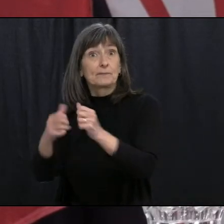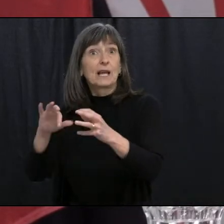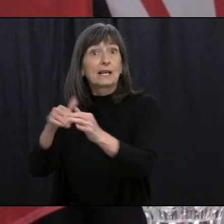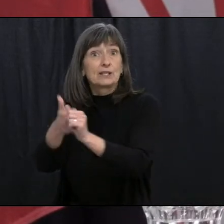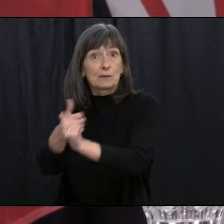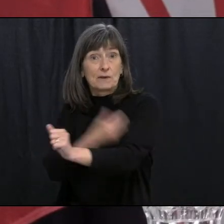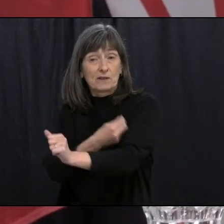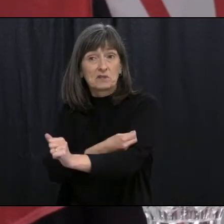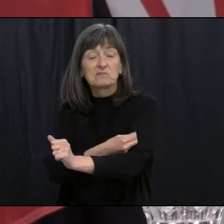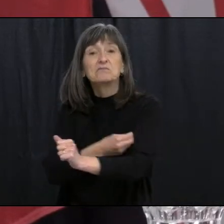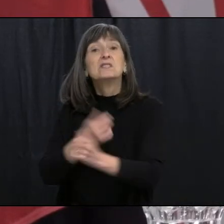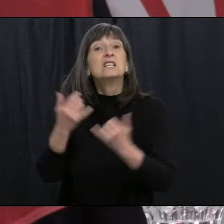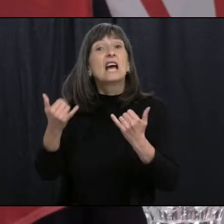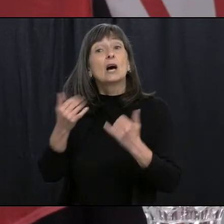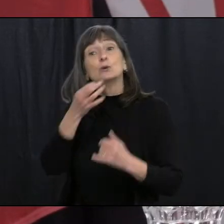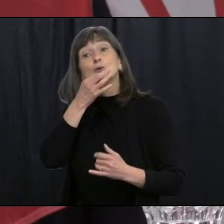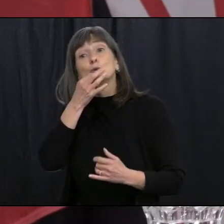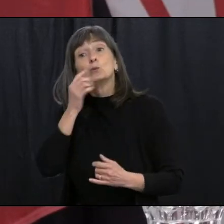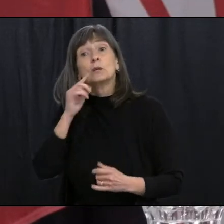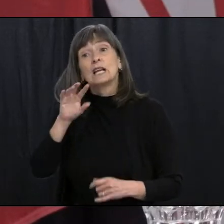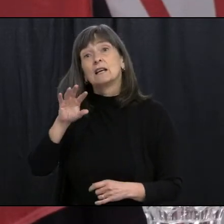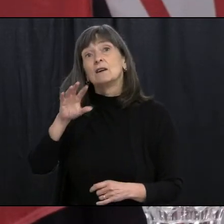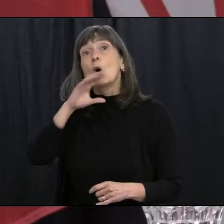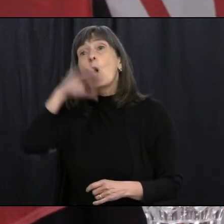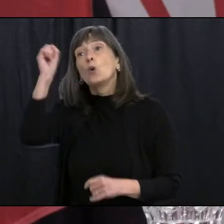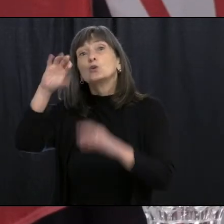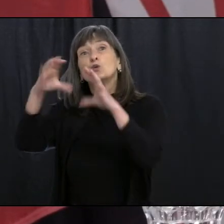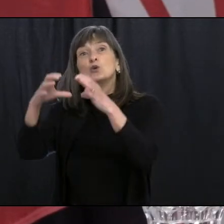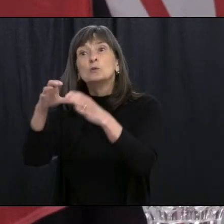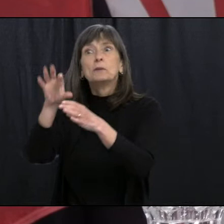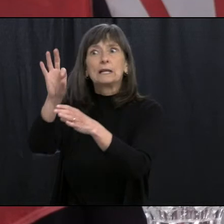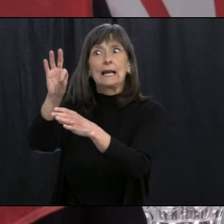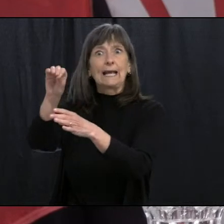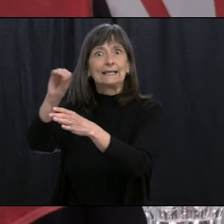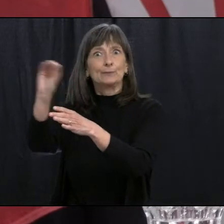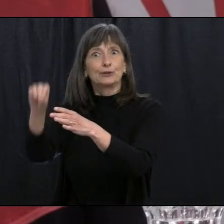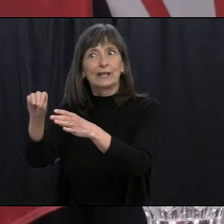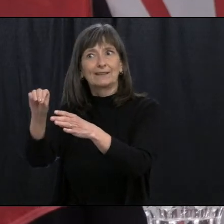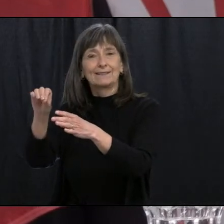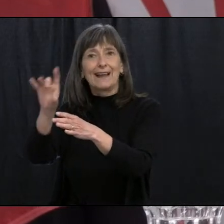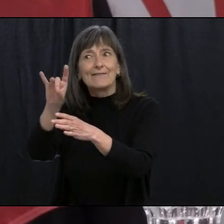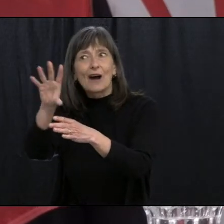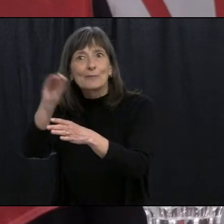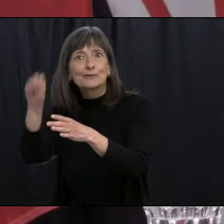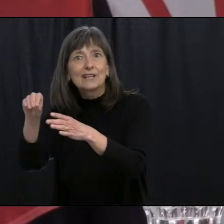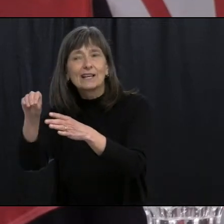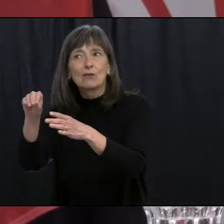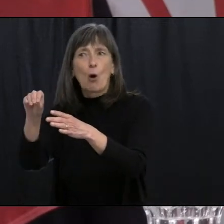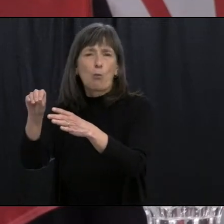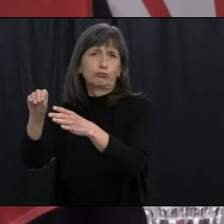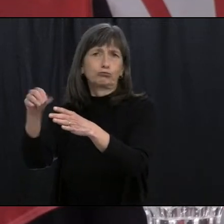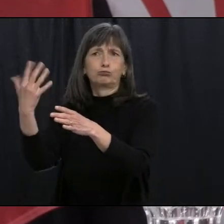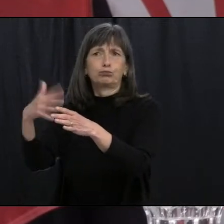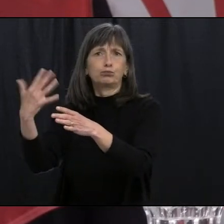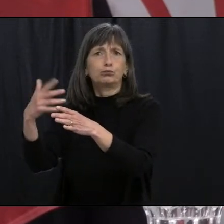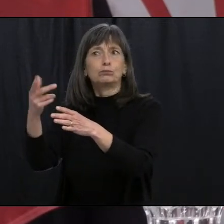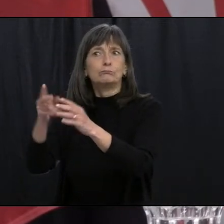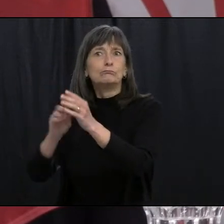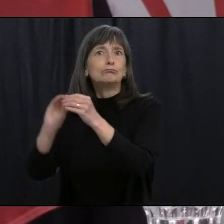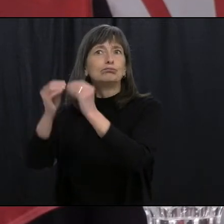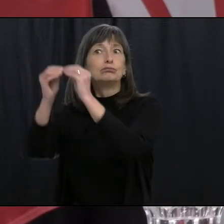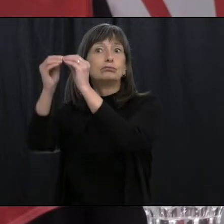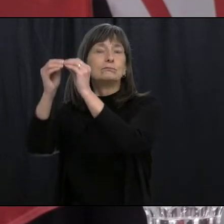90%, 85% in the older age groups that we did earlier, the demand there is simply